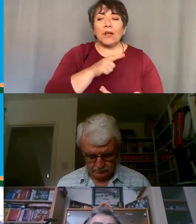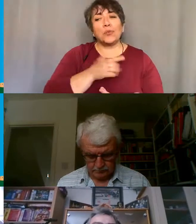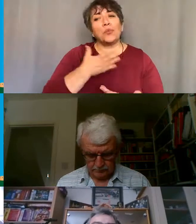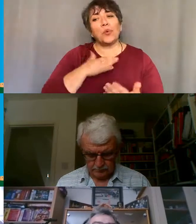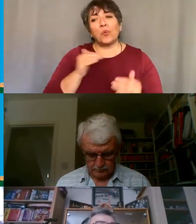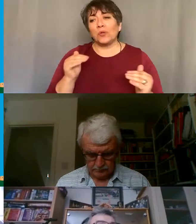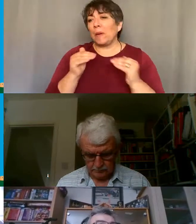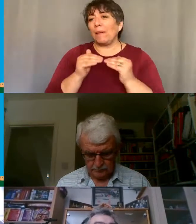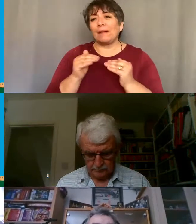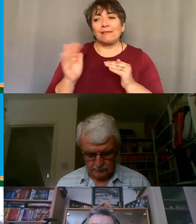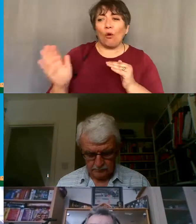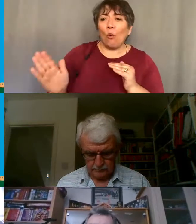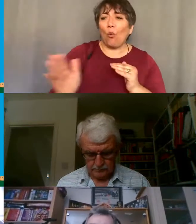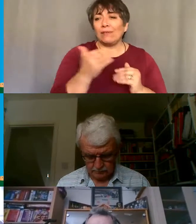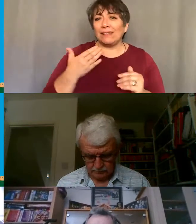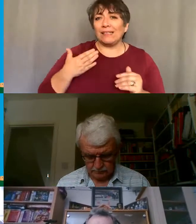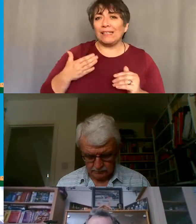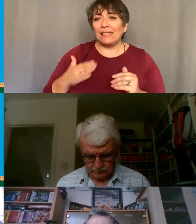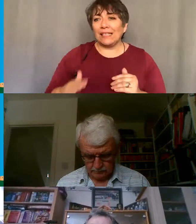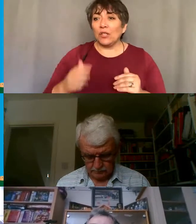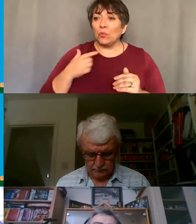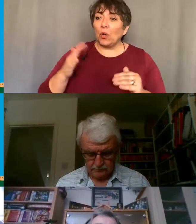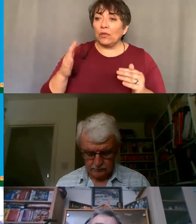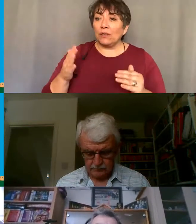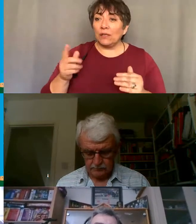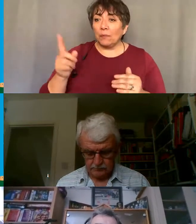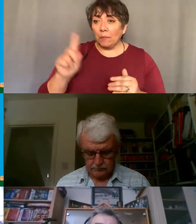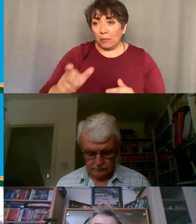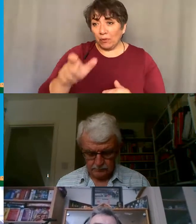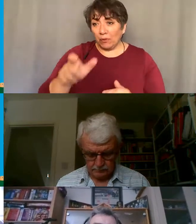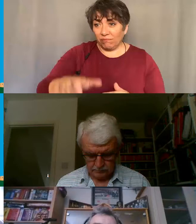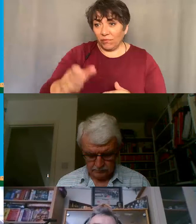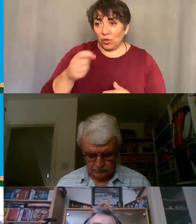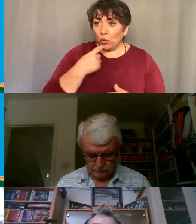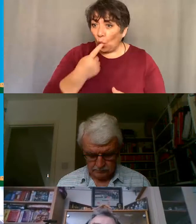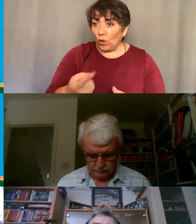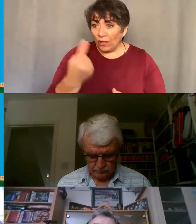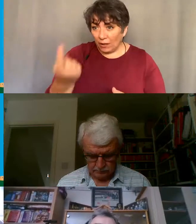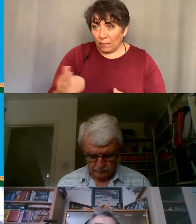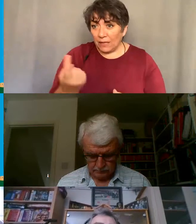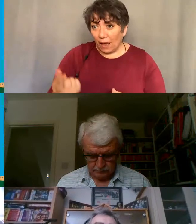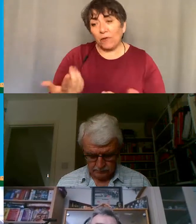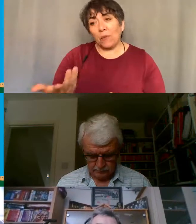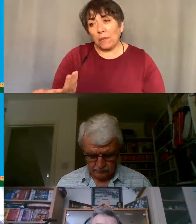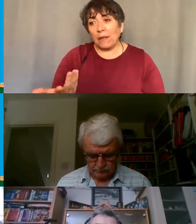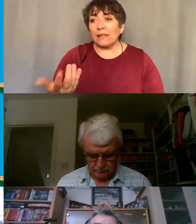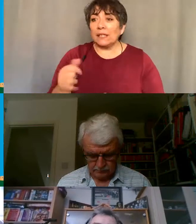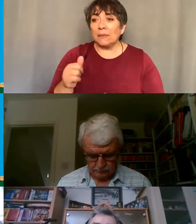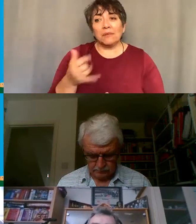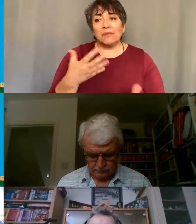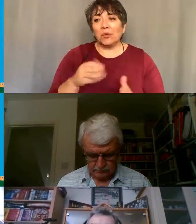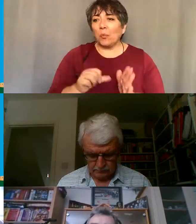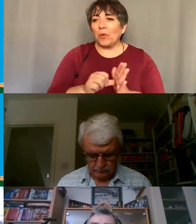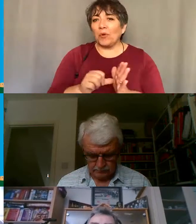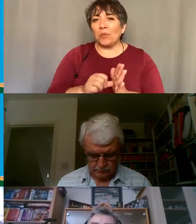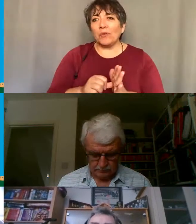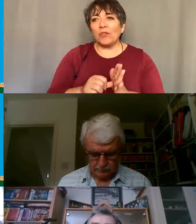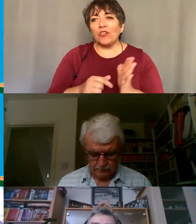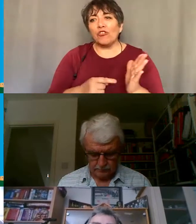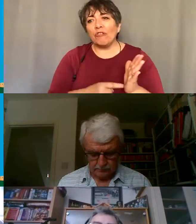able to empower patients to order themselves, but it is there as an option. I don't know whether Tracy or Linda want to take